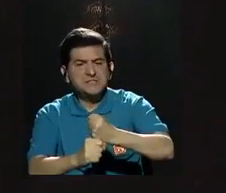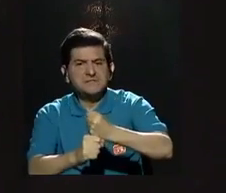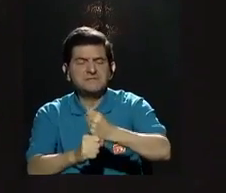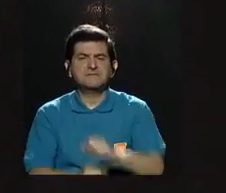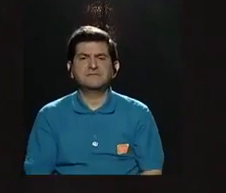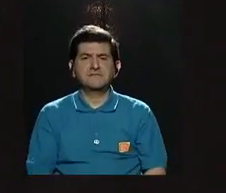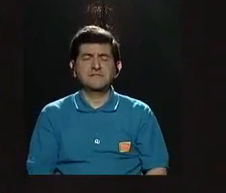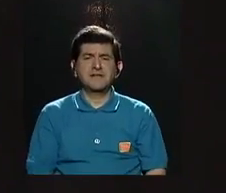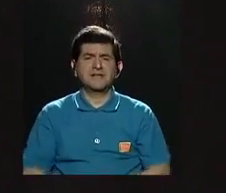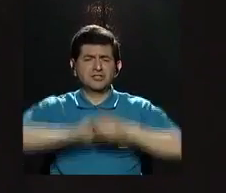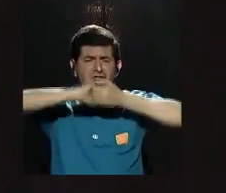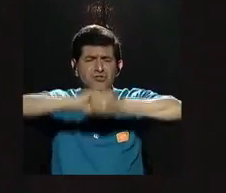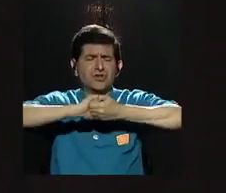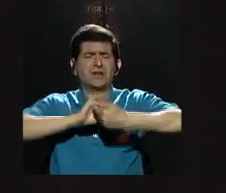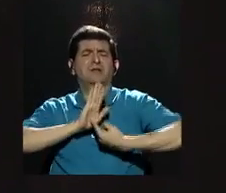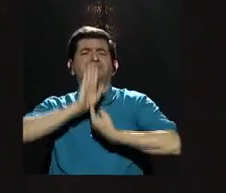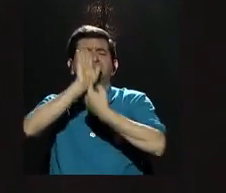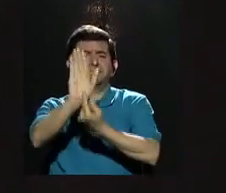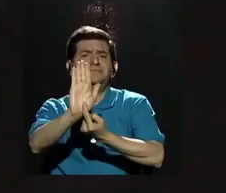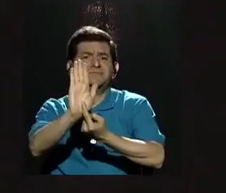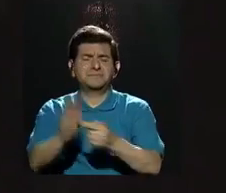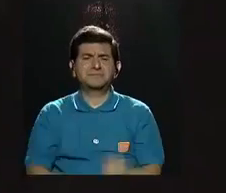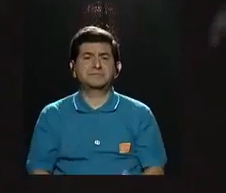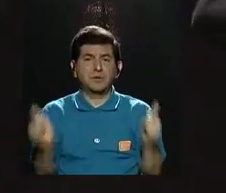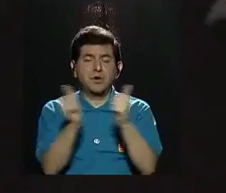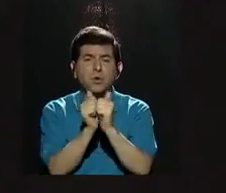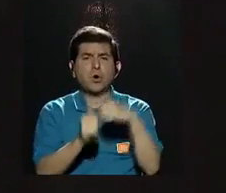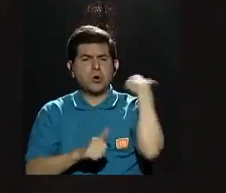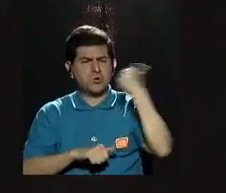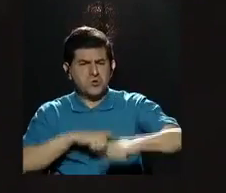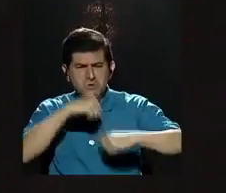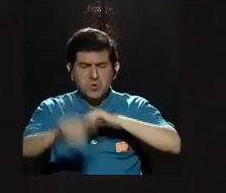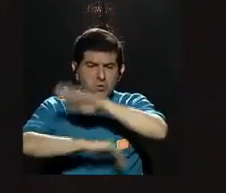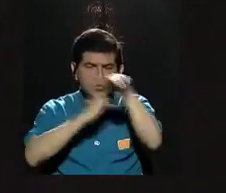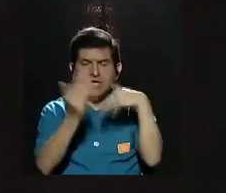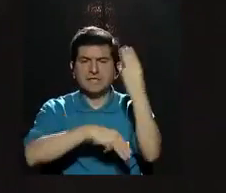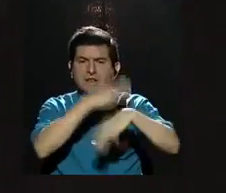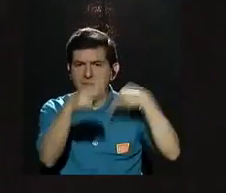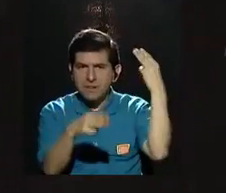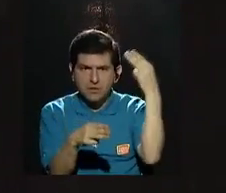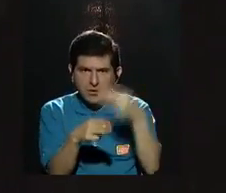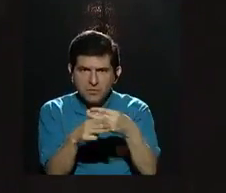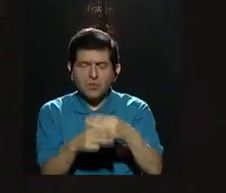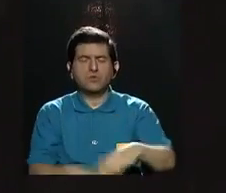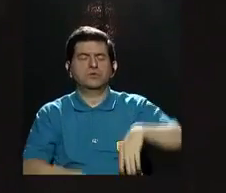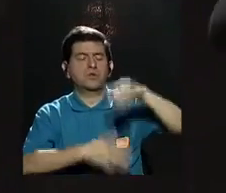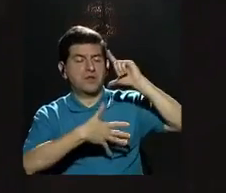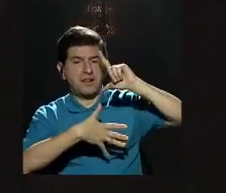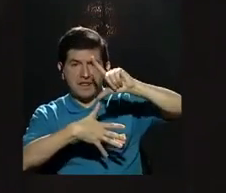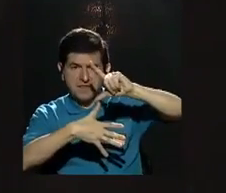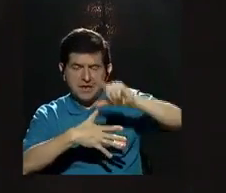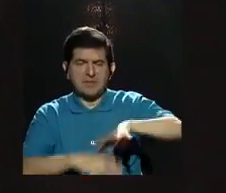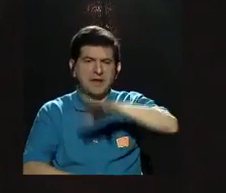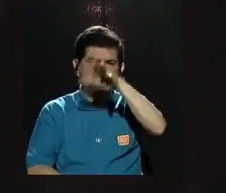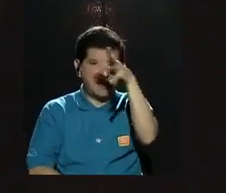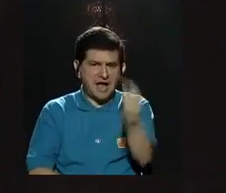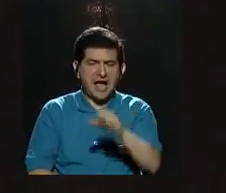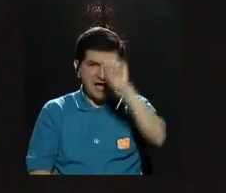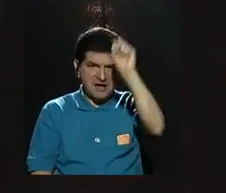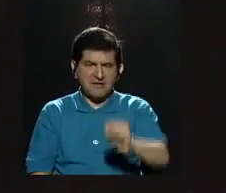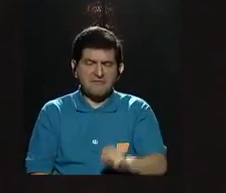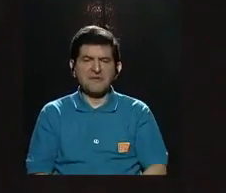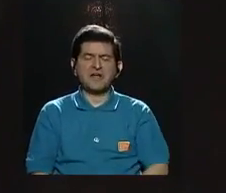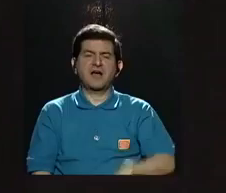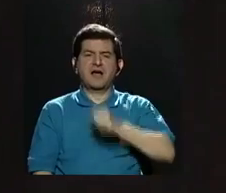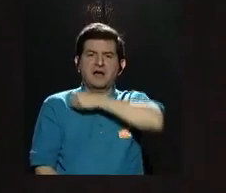solidarity with many struggles around the world, Latin America, South Africa, Palestine.